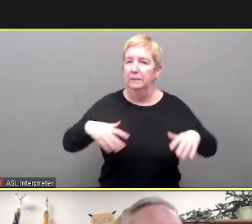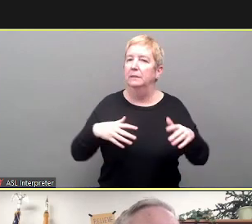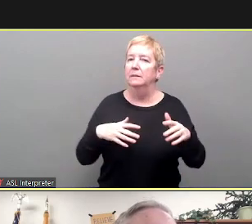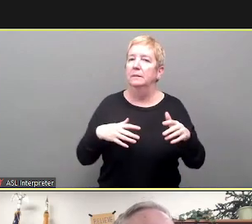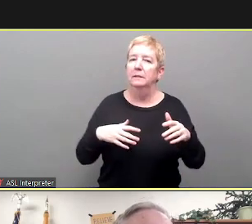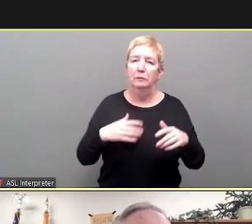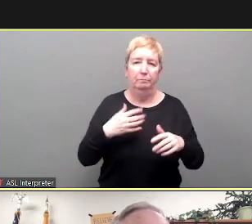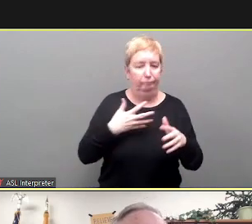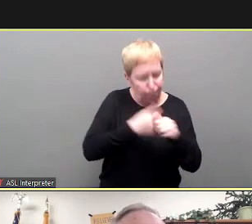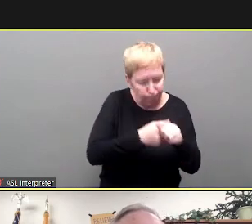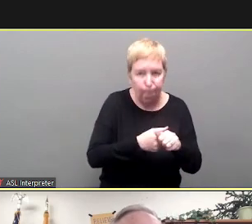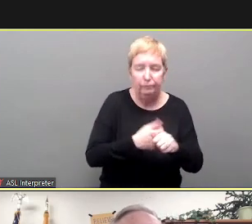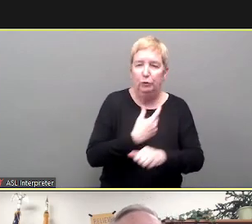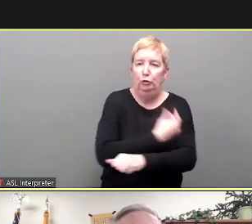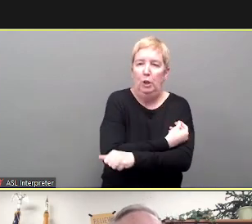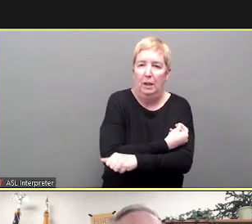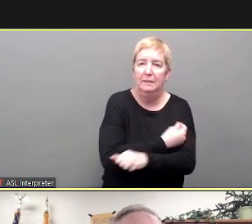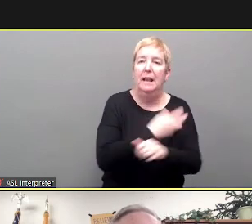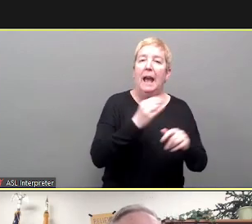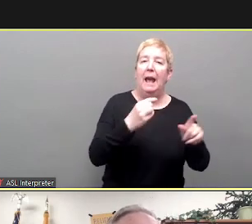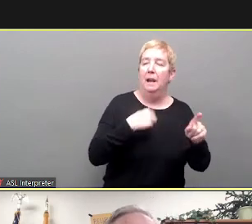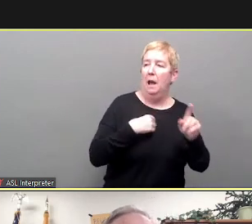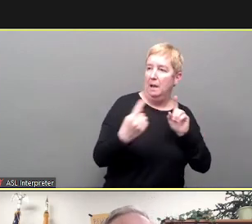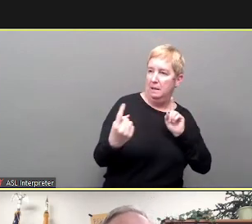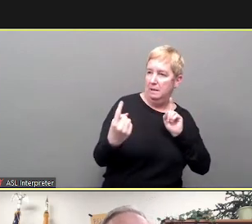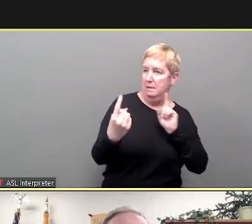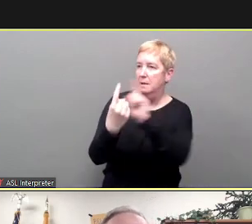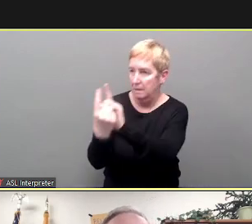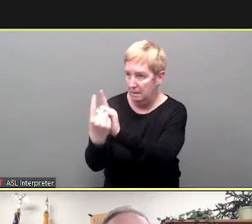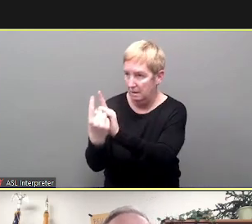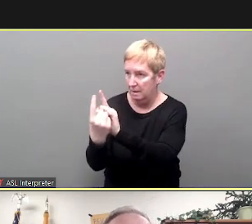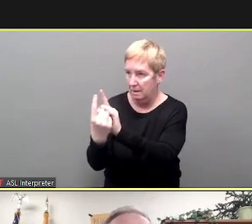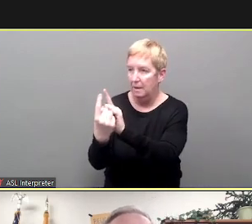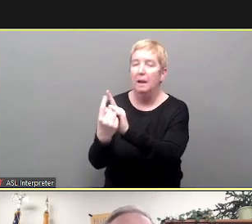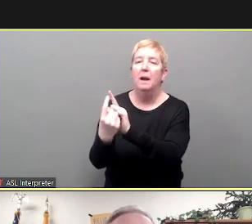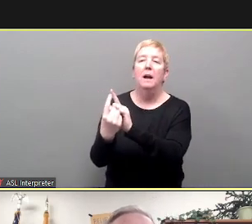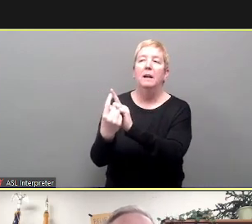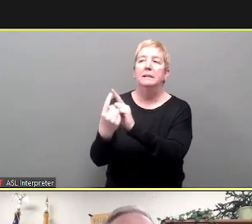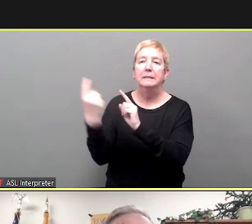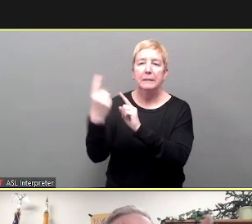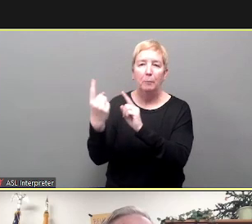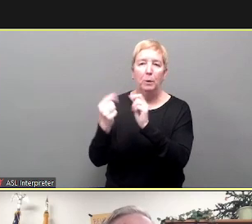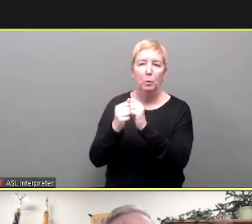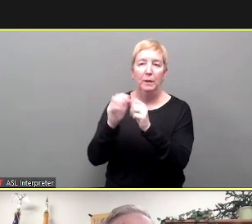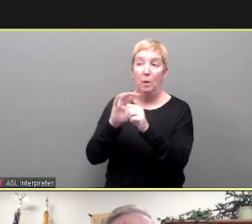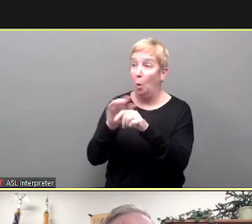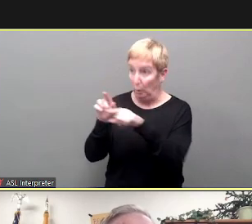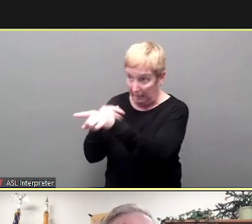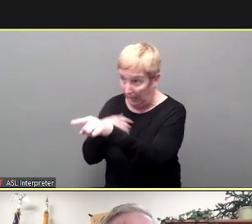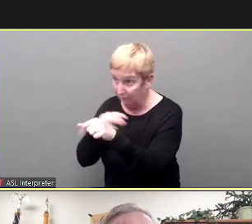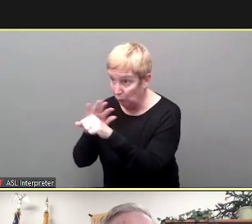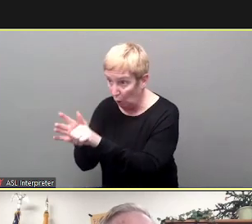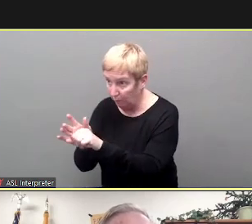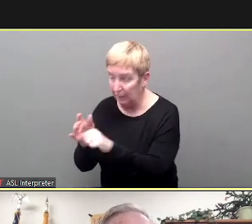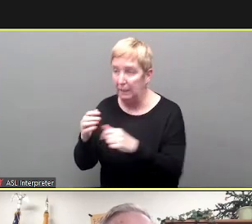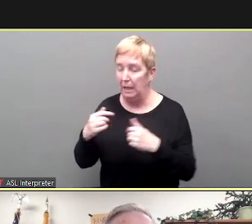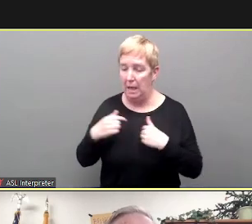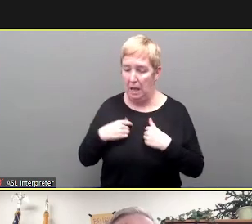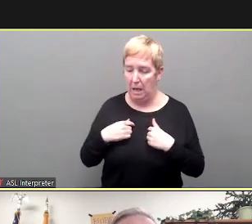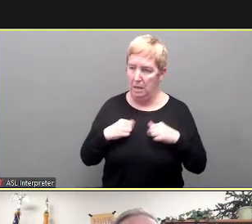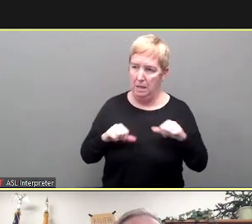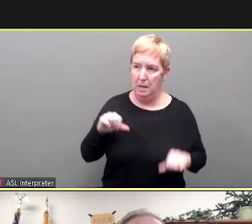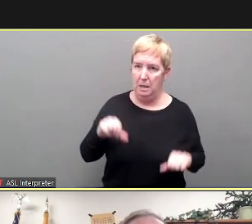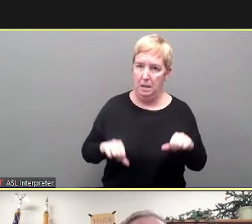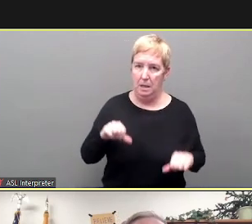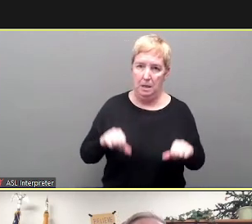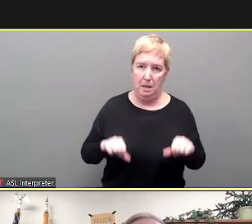contact of someone with COVID. And so you may or may not have a test there, because that little day 0